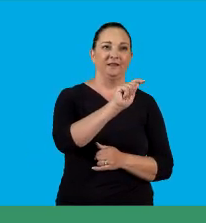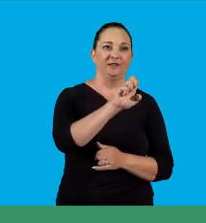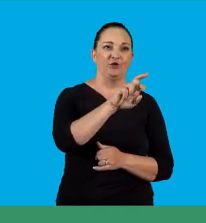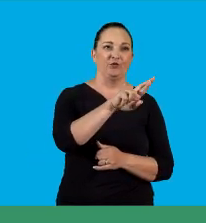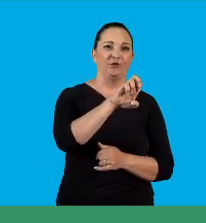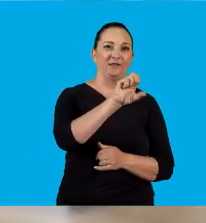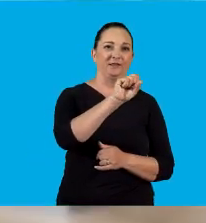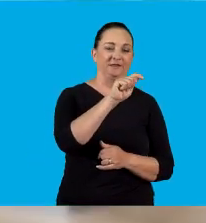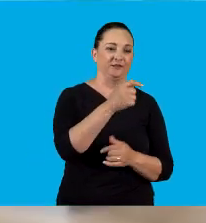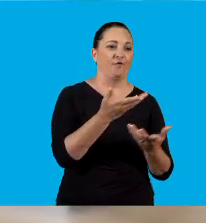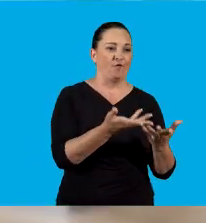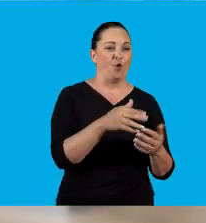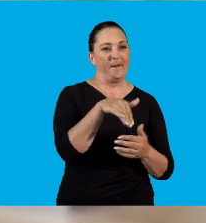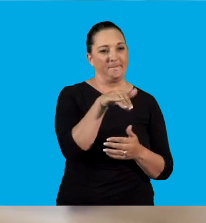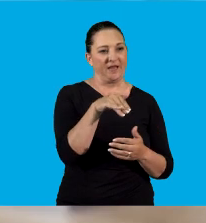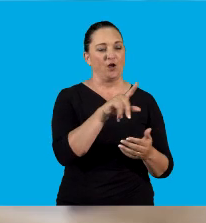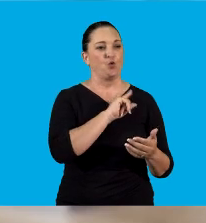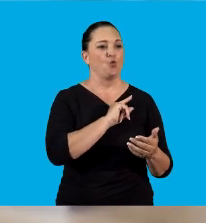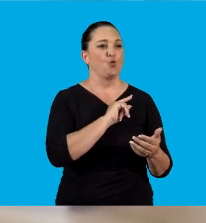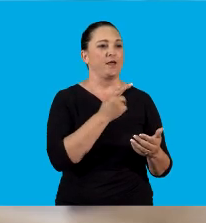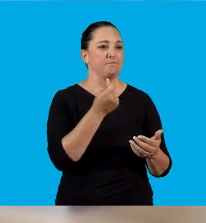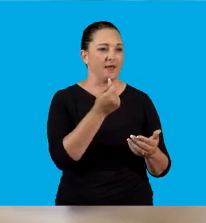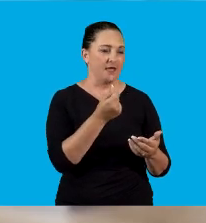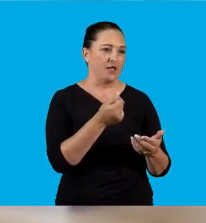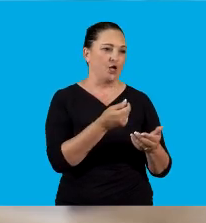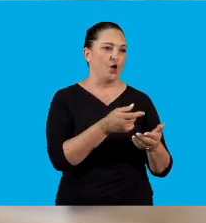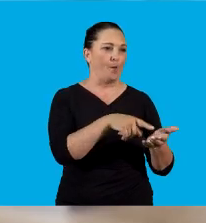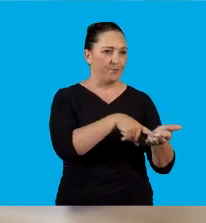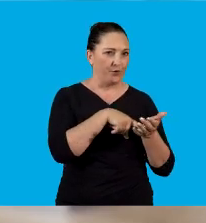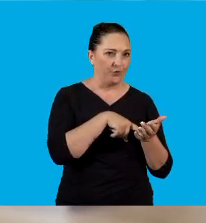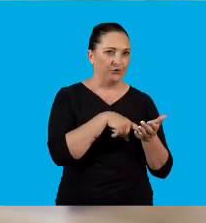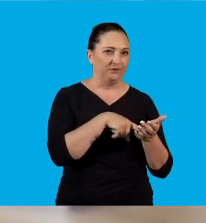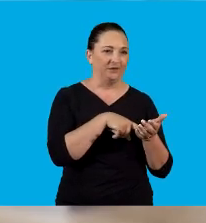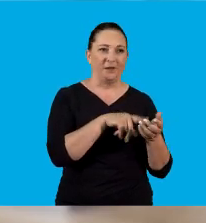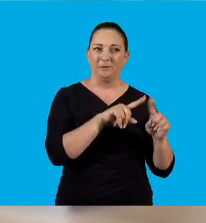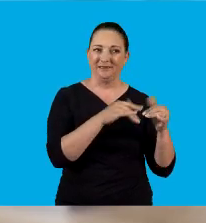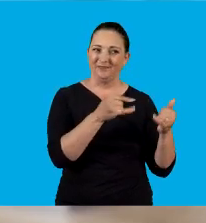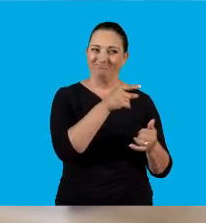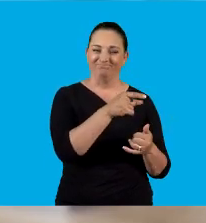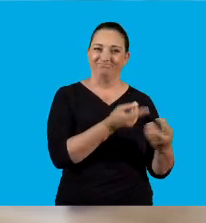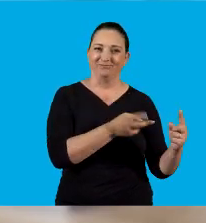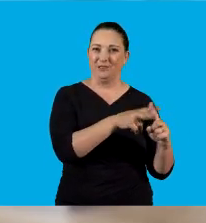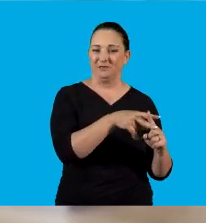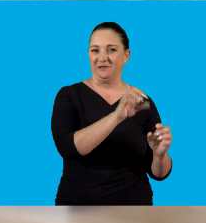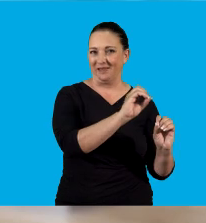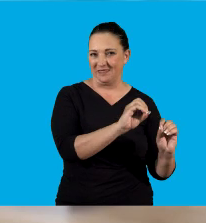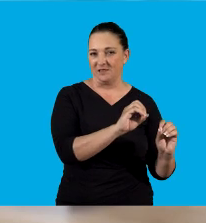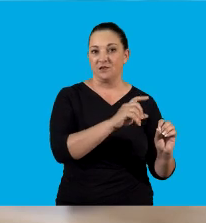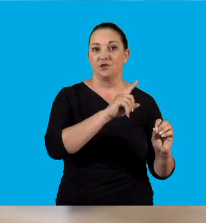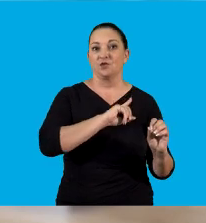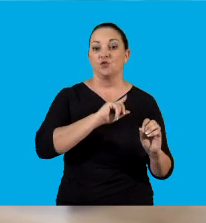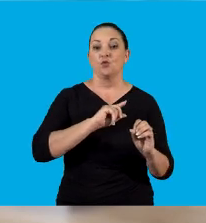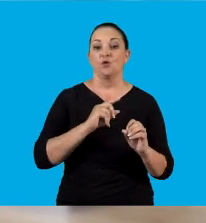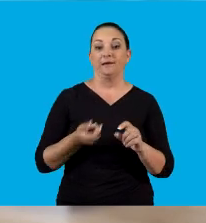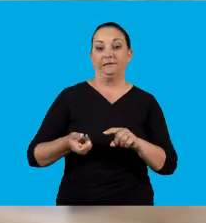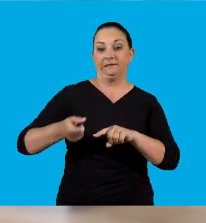financial institution. So in this instance, it won't be relevant because we are looking at the general increase in the prices of goods